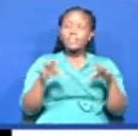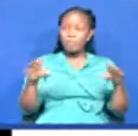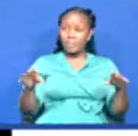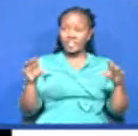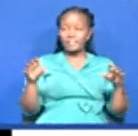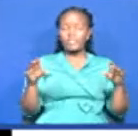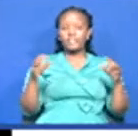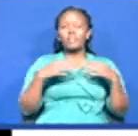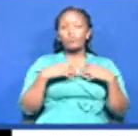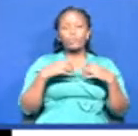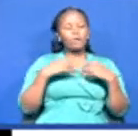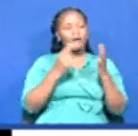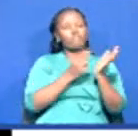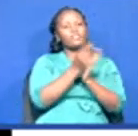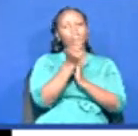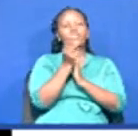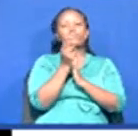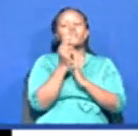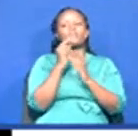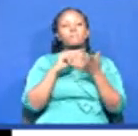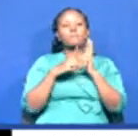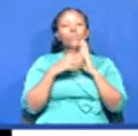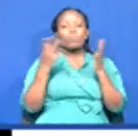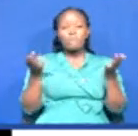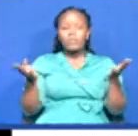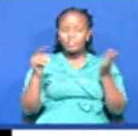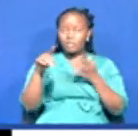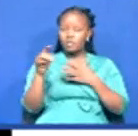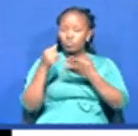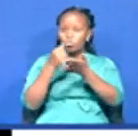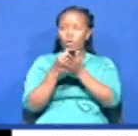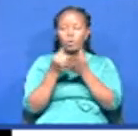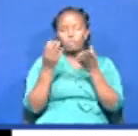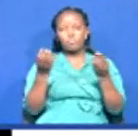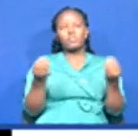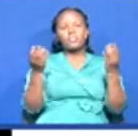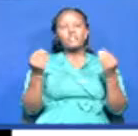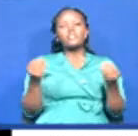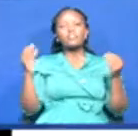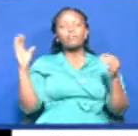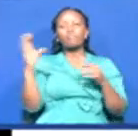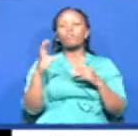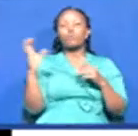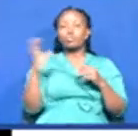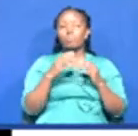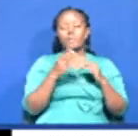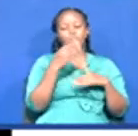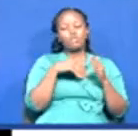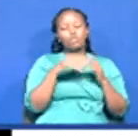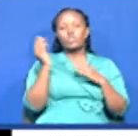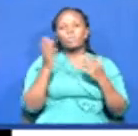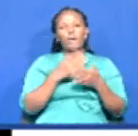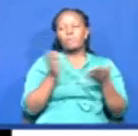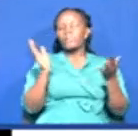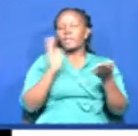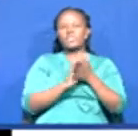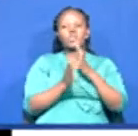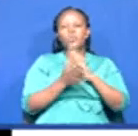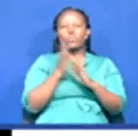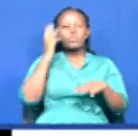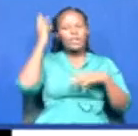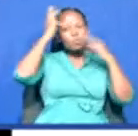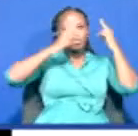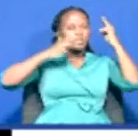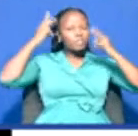they'll be genuine. And therefore, that will make it easier for consumers to buy products without really caring whether they are,